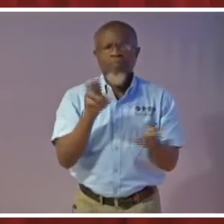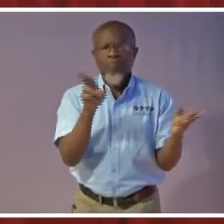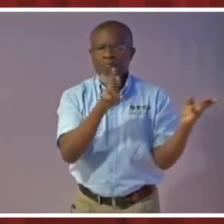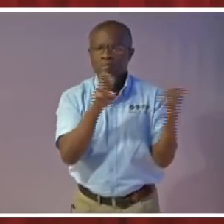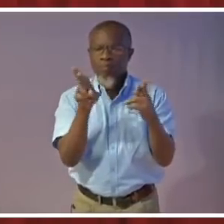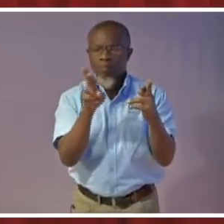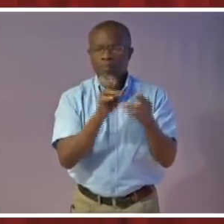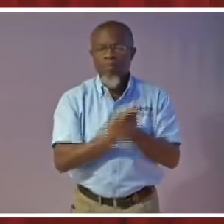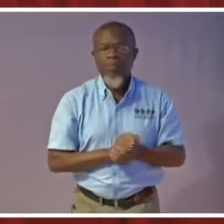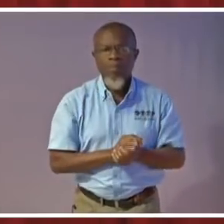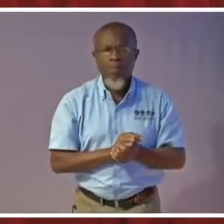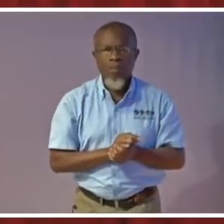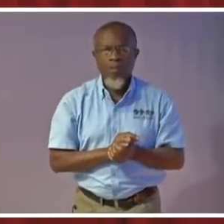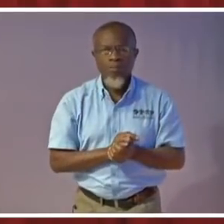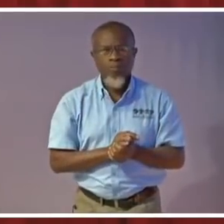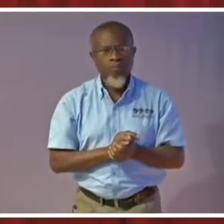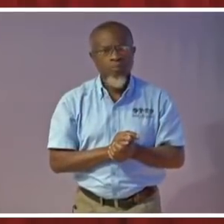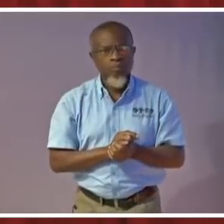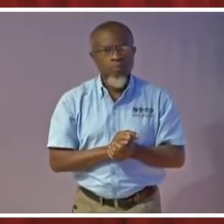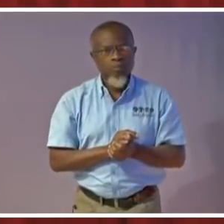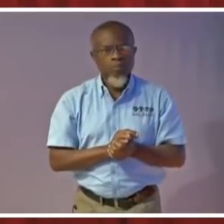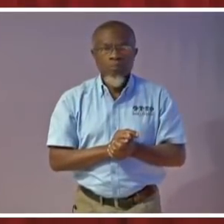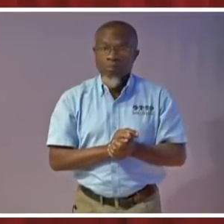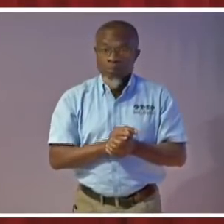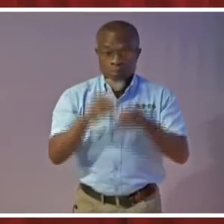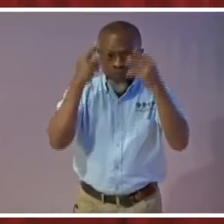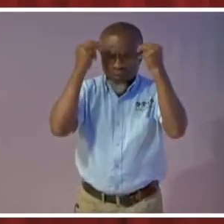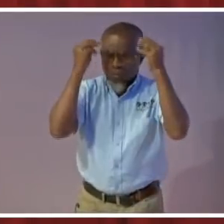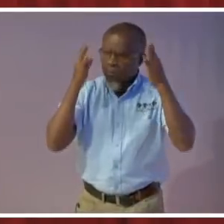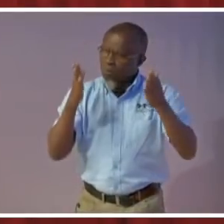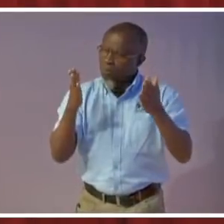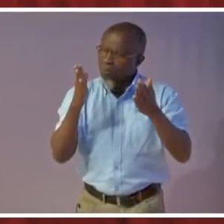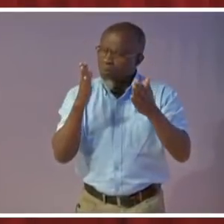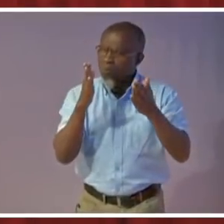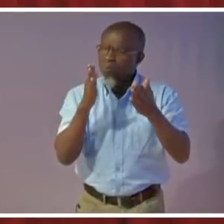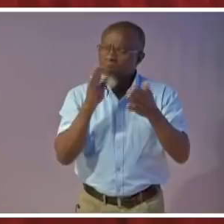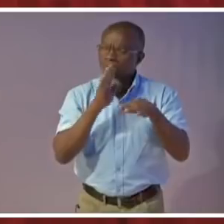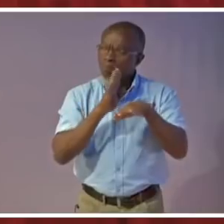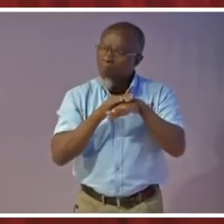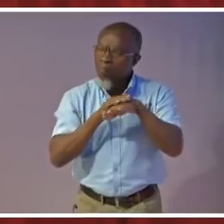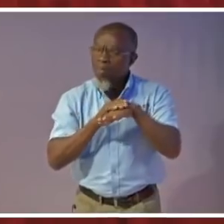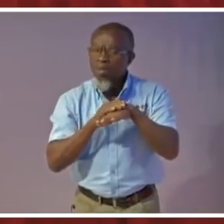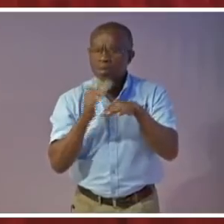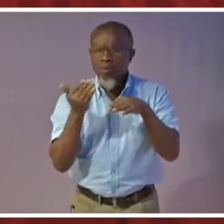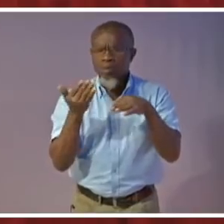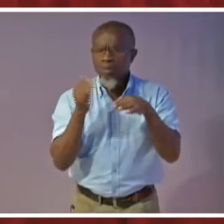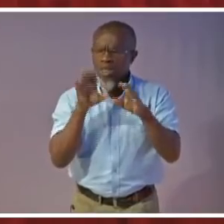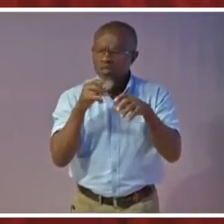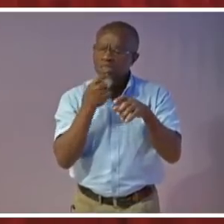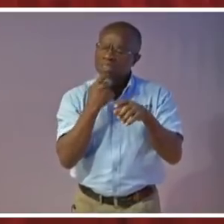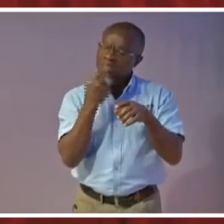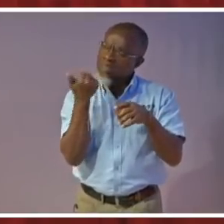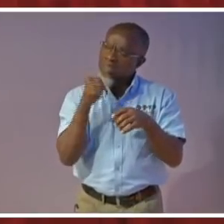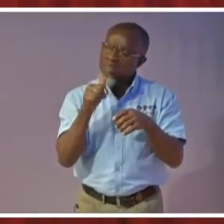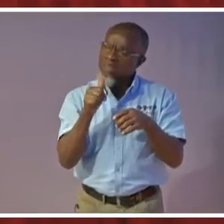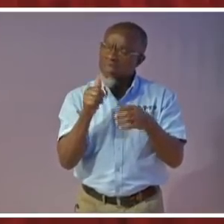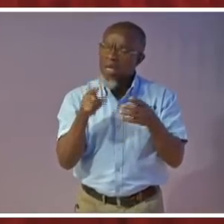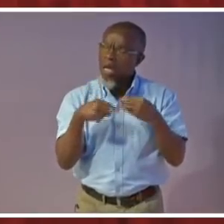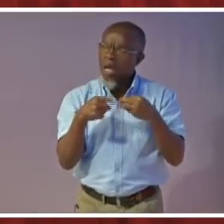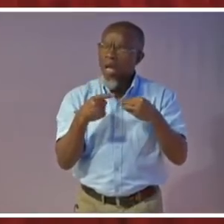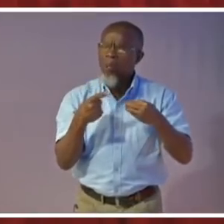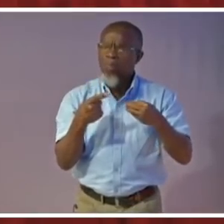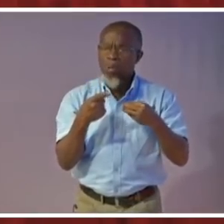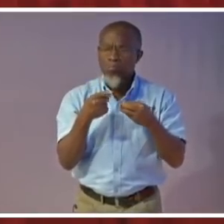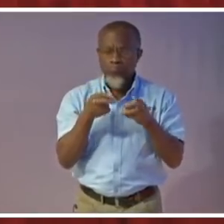Good morning, Kim Boudram again. Minister, is there anything you could say about the issue of